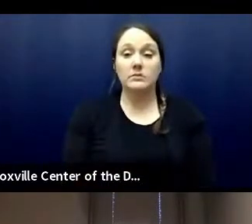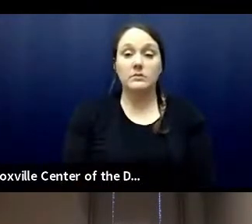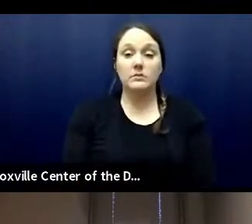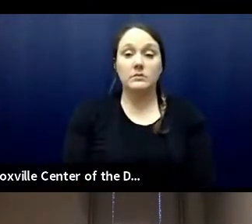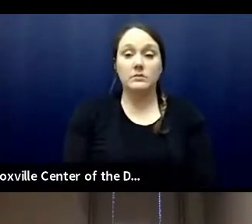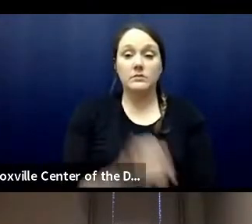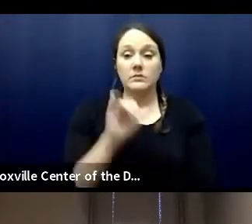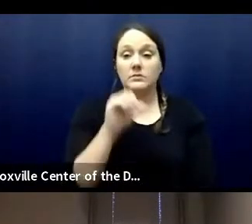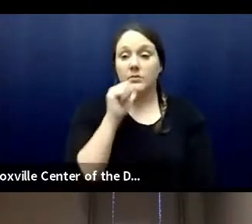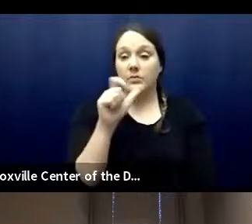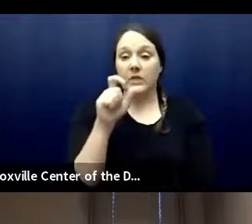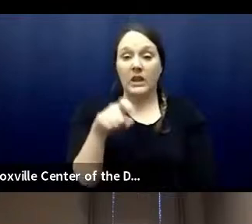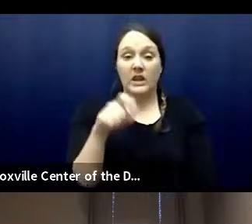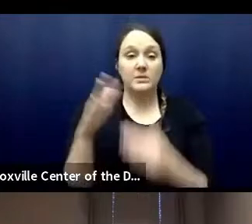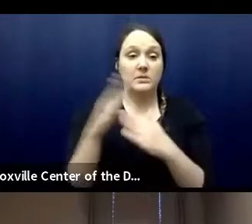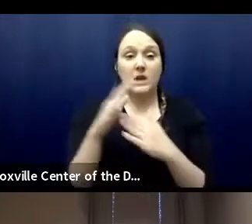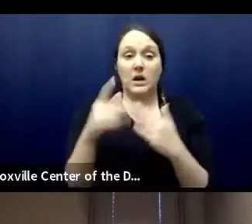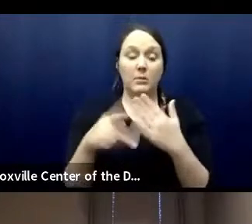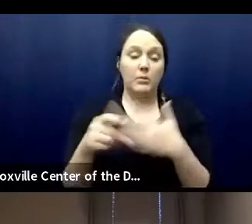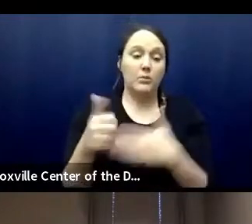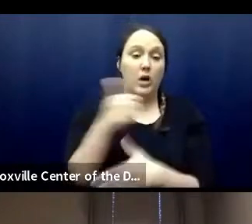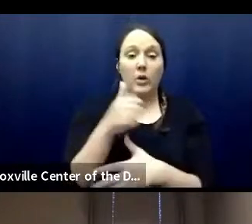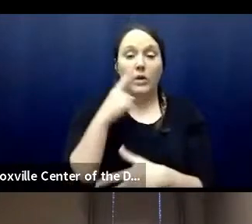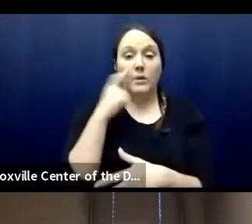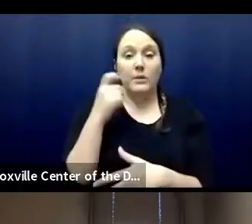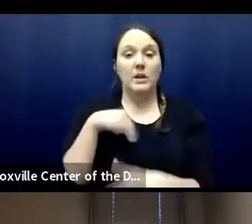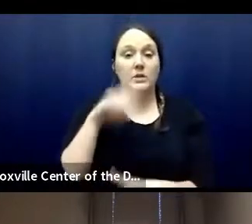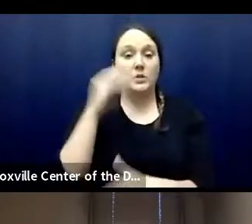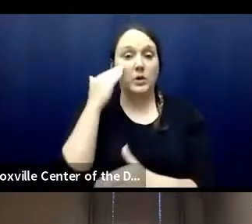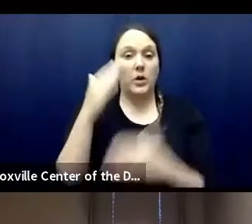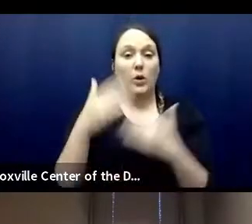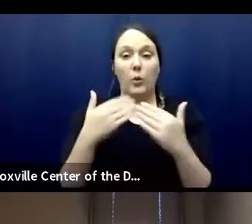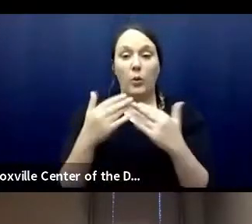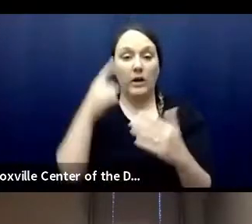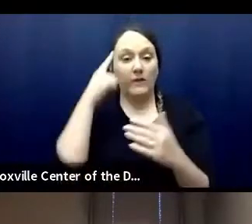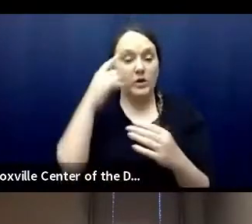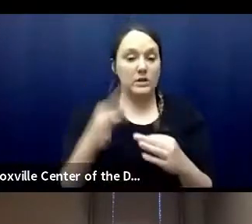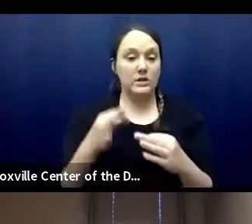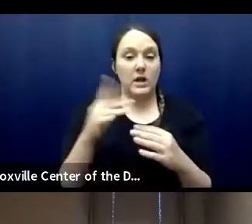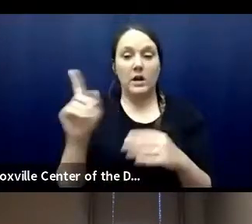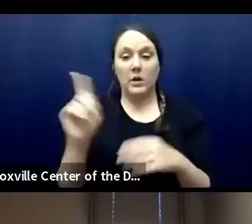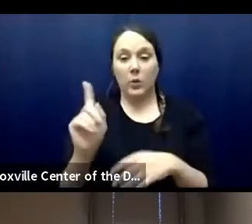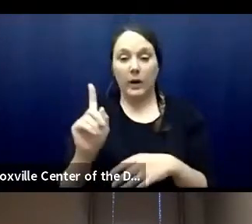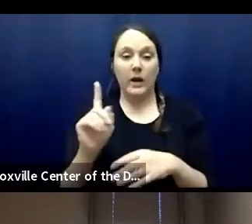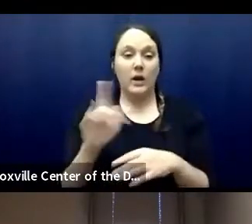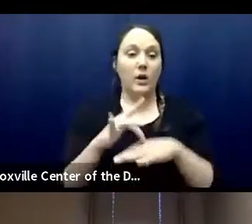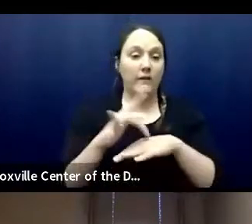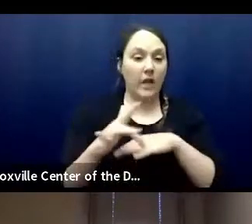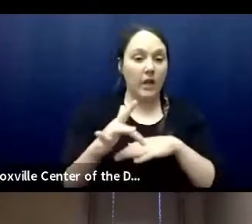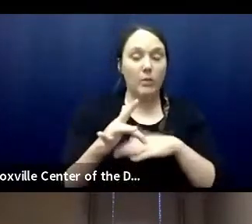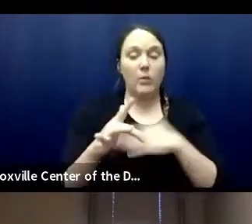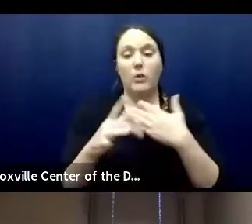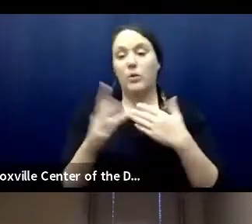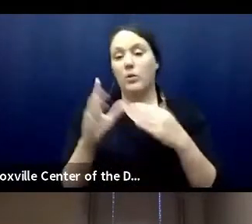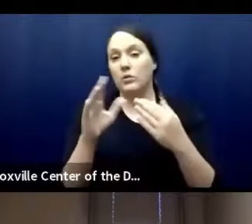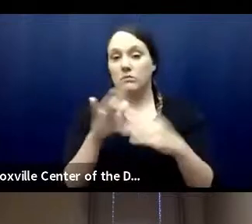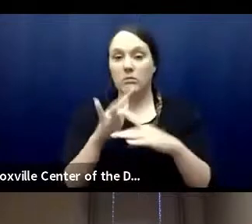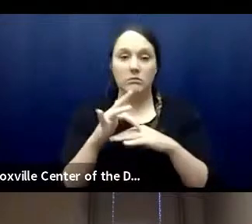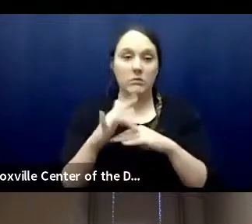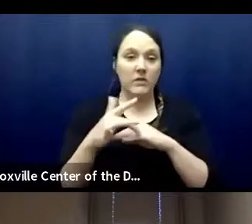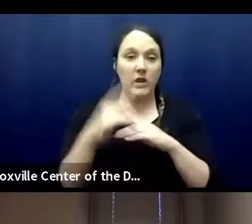that needs to be the top priority, because we know that whatever we decide in terms of logistics is available for us and for the